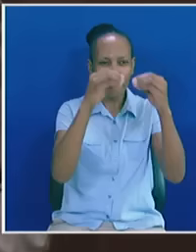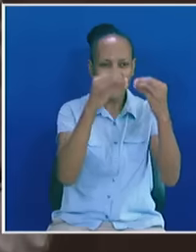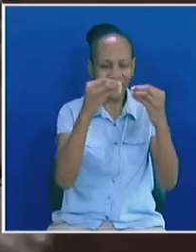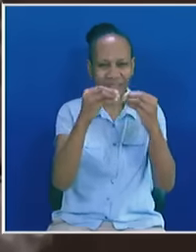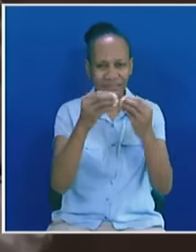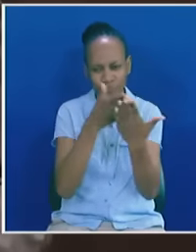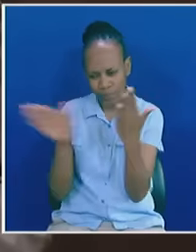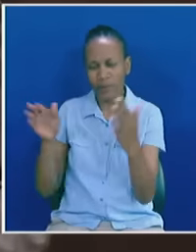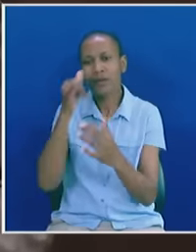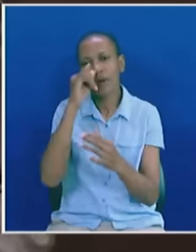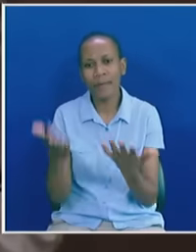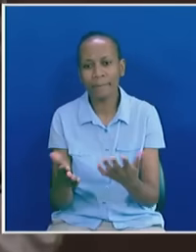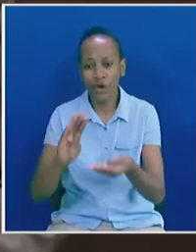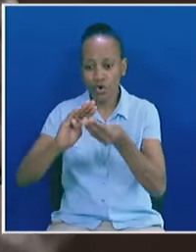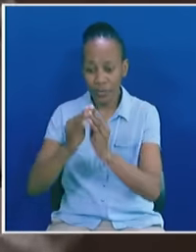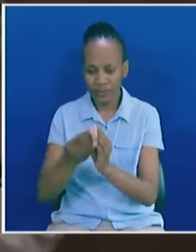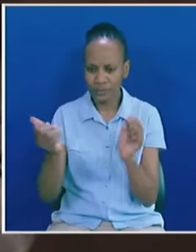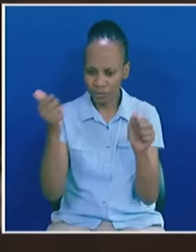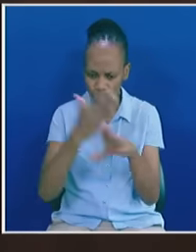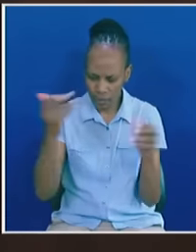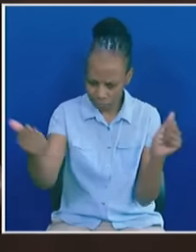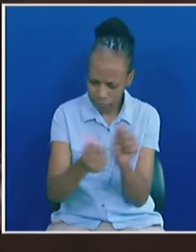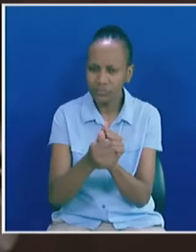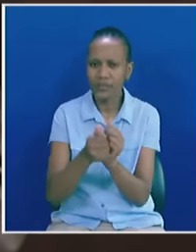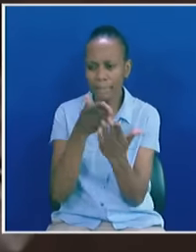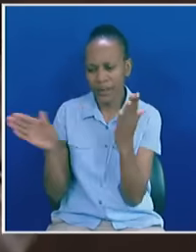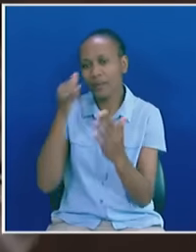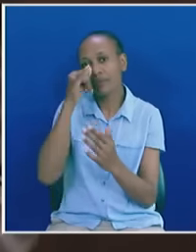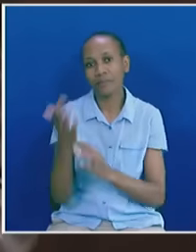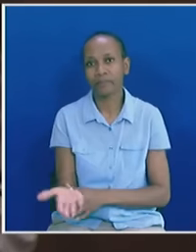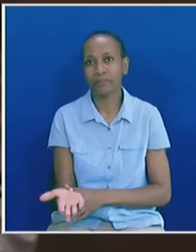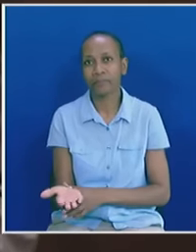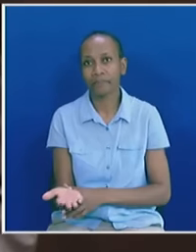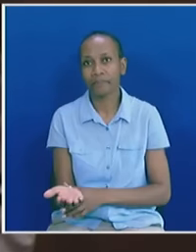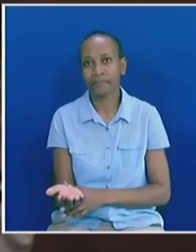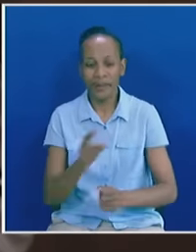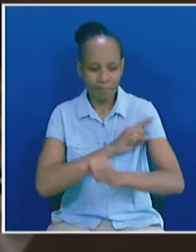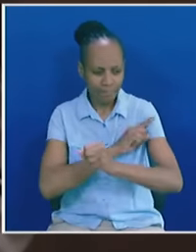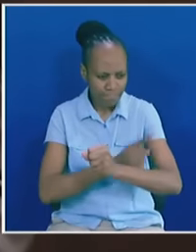against crime and community-based organizations. Strengthen